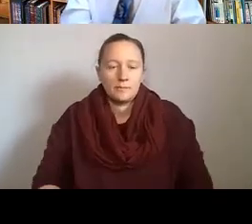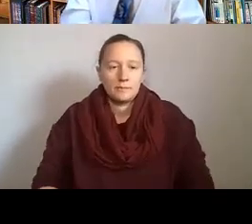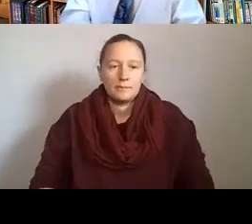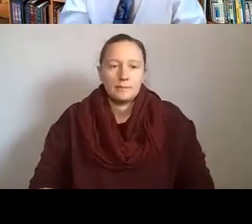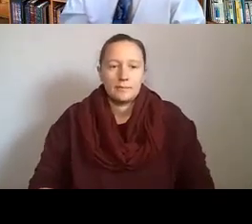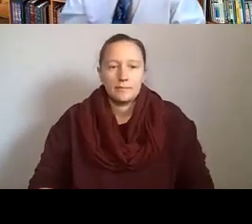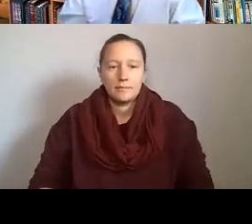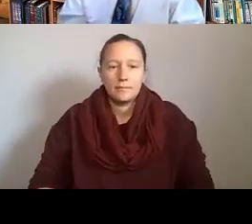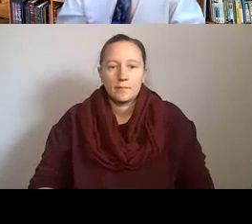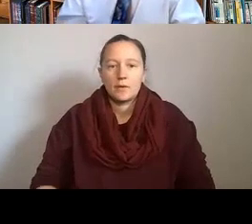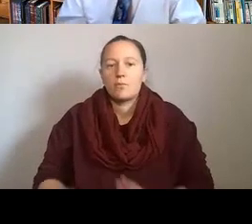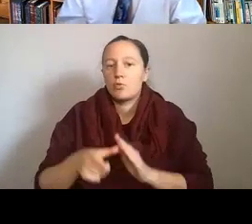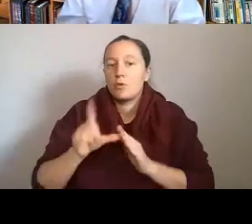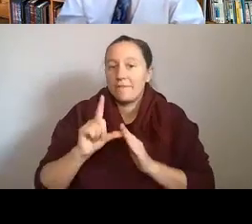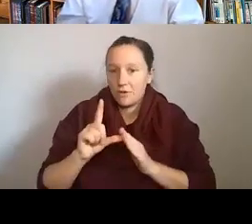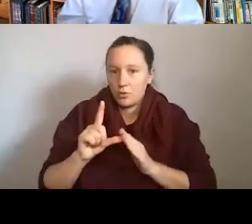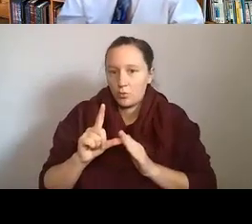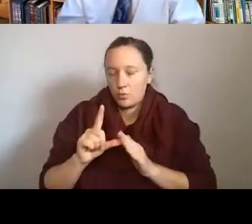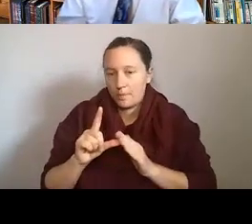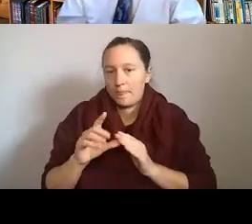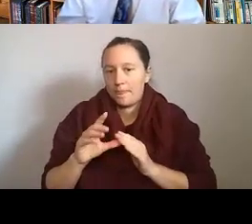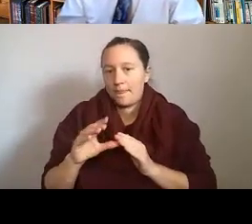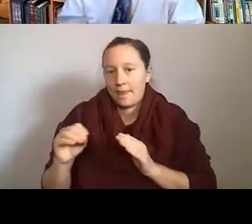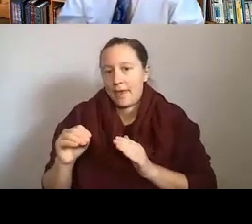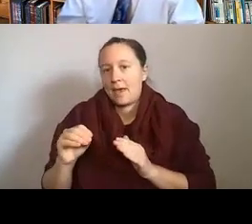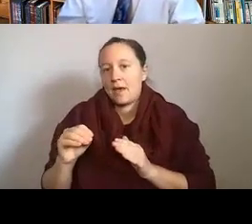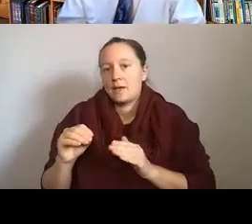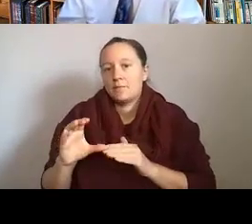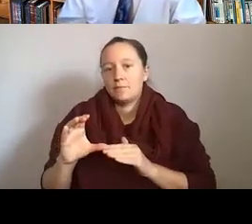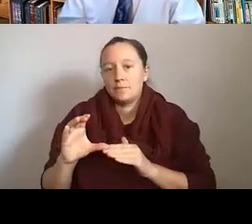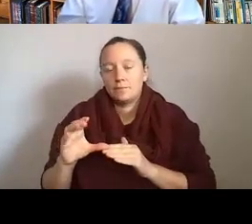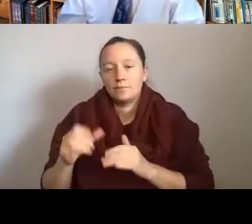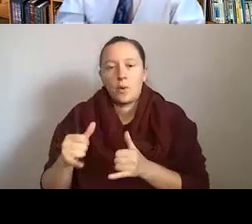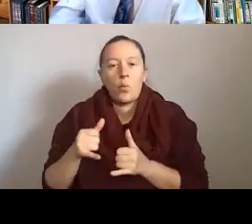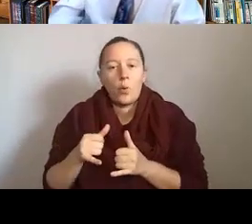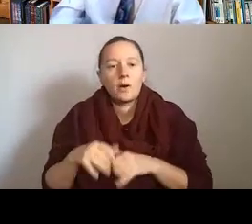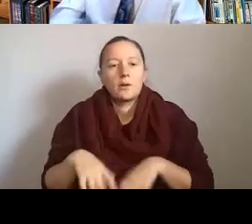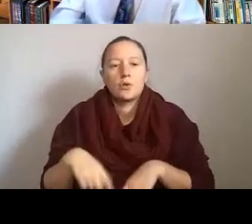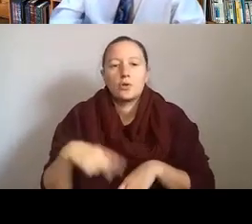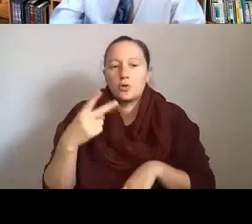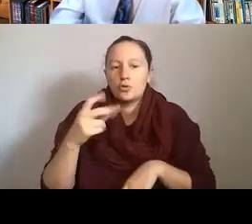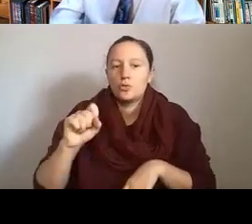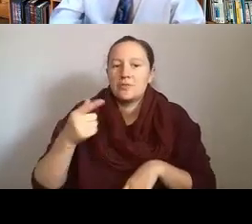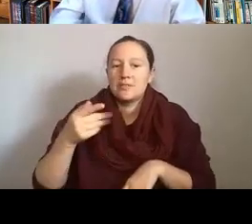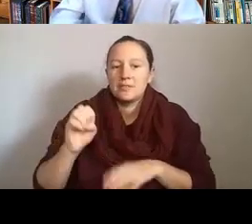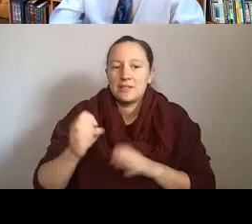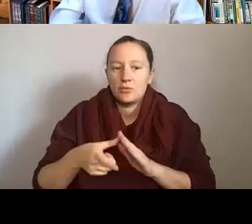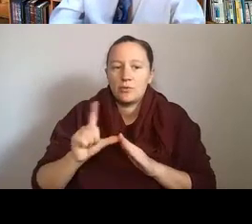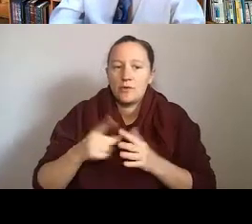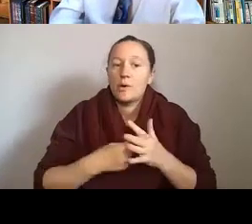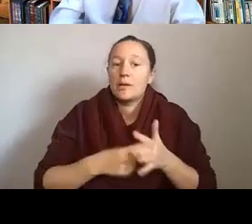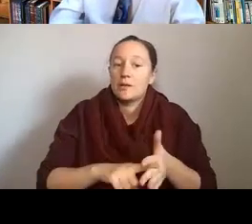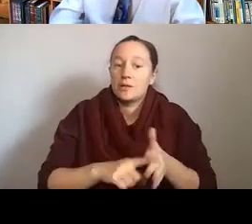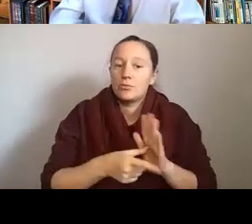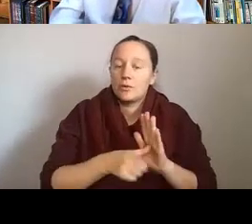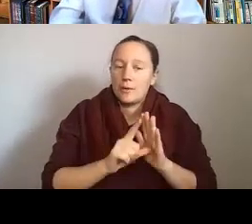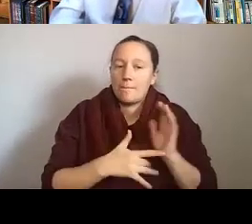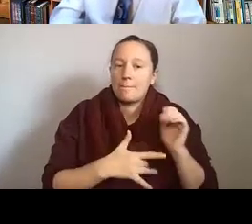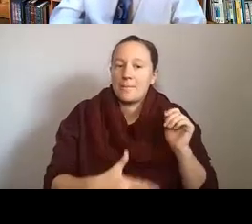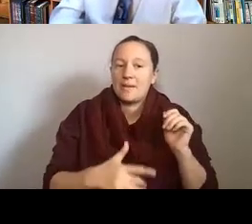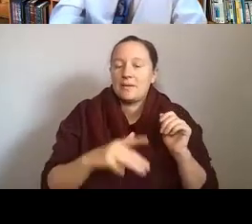Review and award for fellowships. We have a two-stage review. So the initial review is usually done by the Center